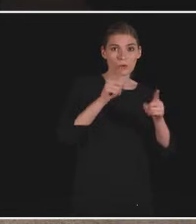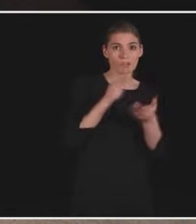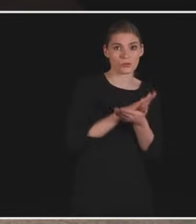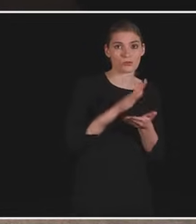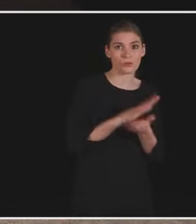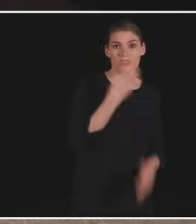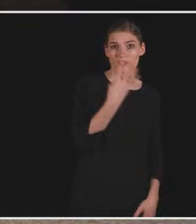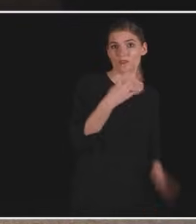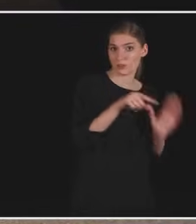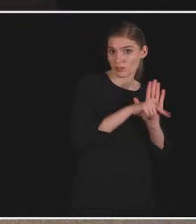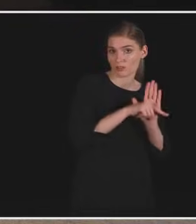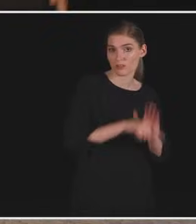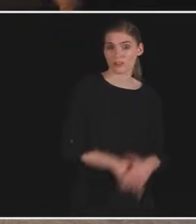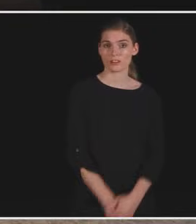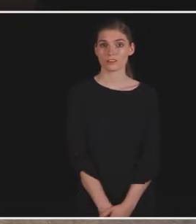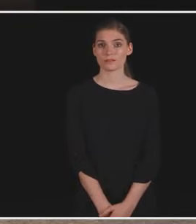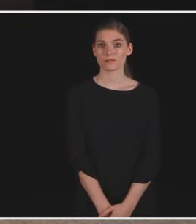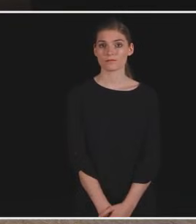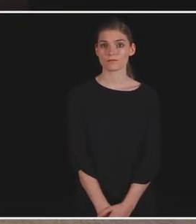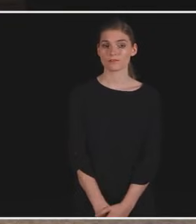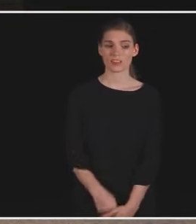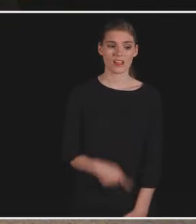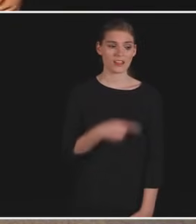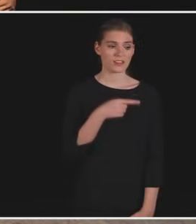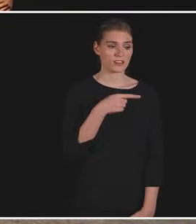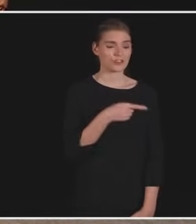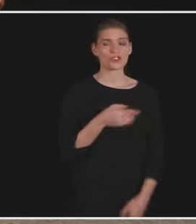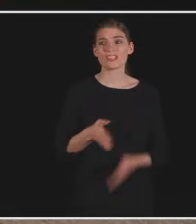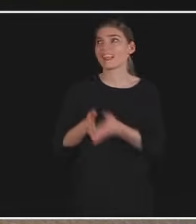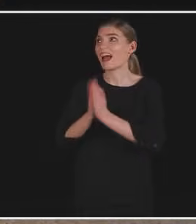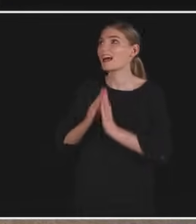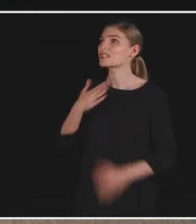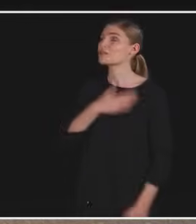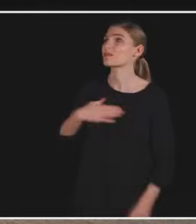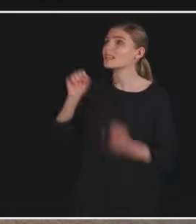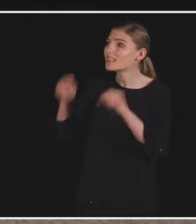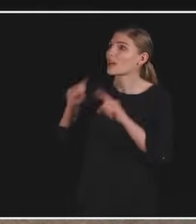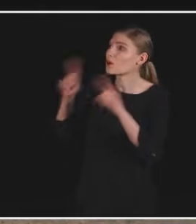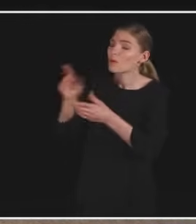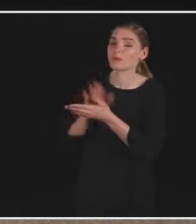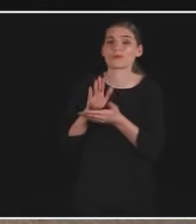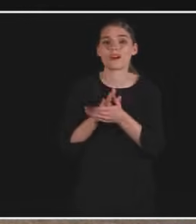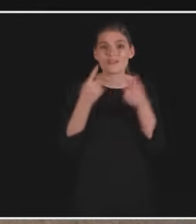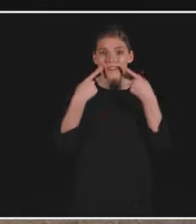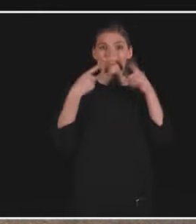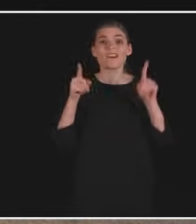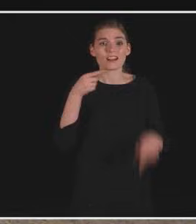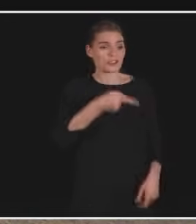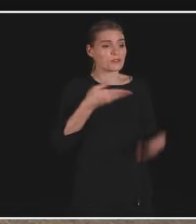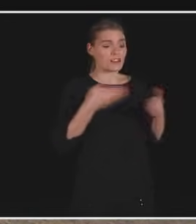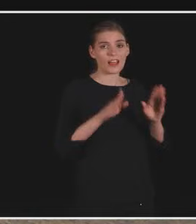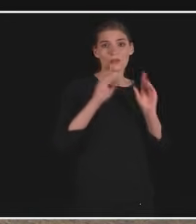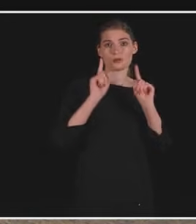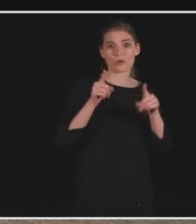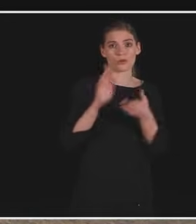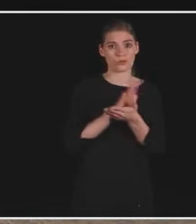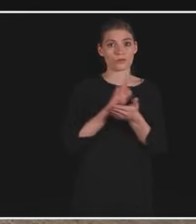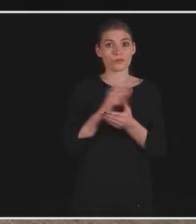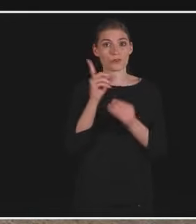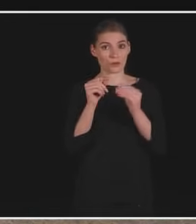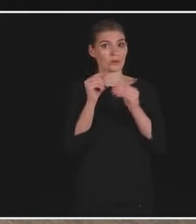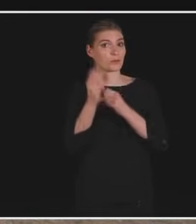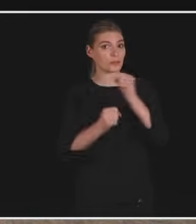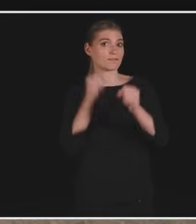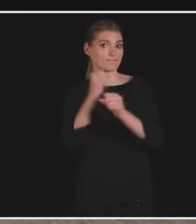to stop going to school in fourth grade, and only after pleading and begging was she allowed to stay in school for